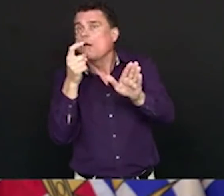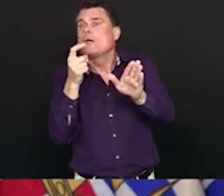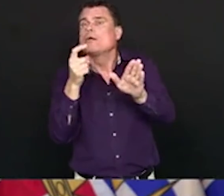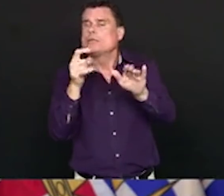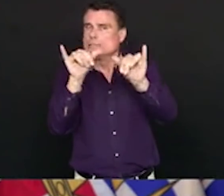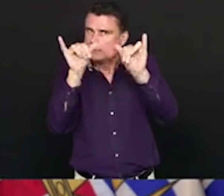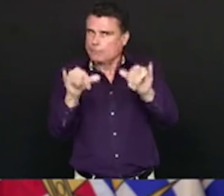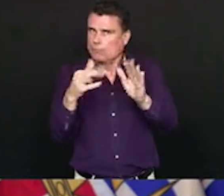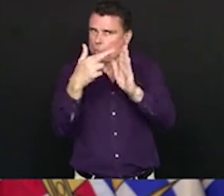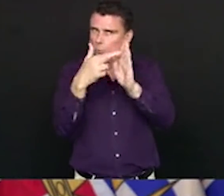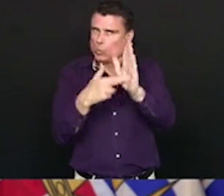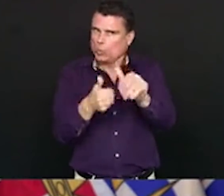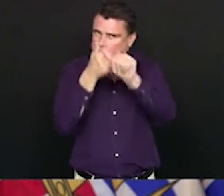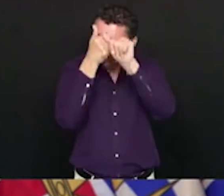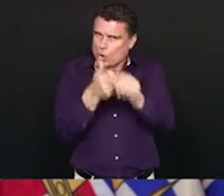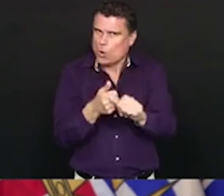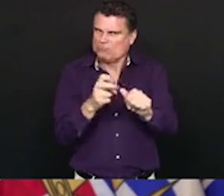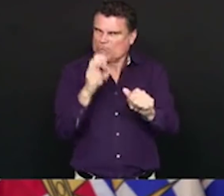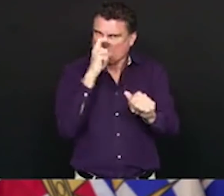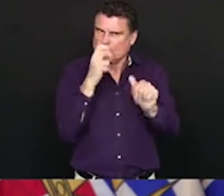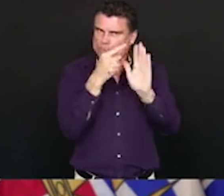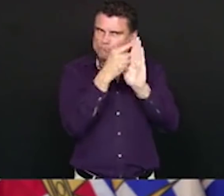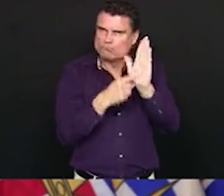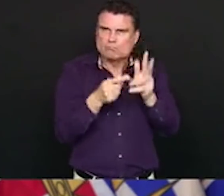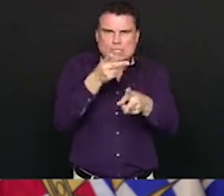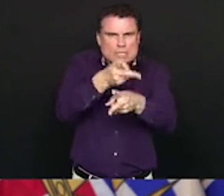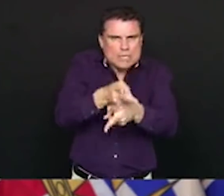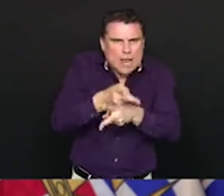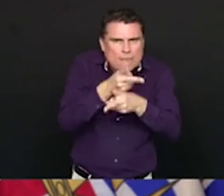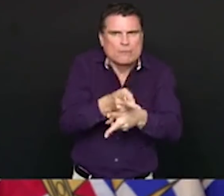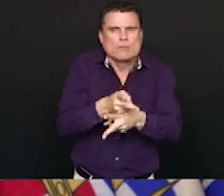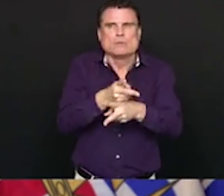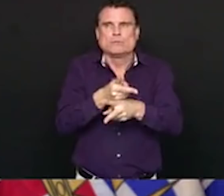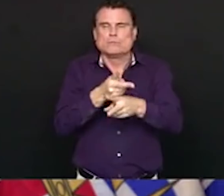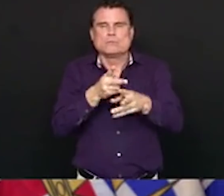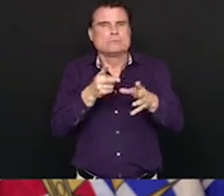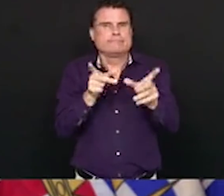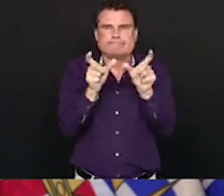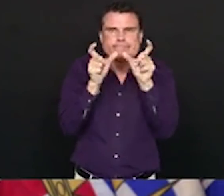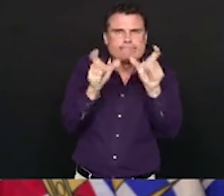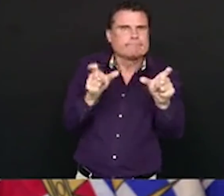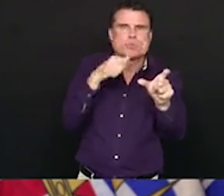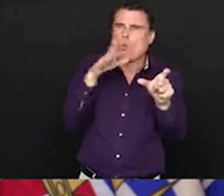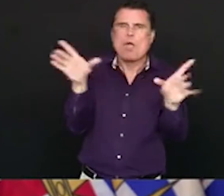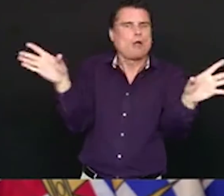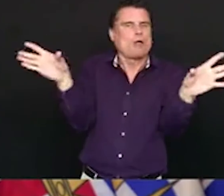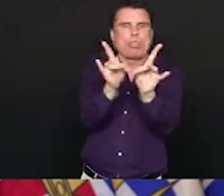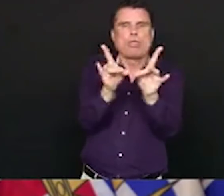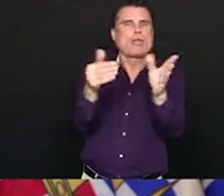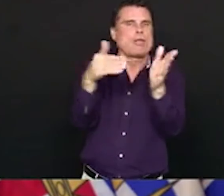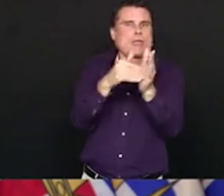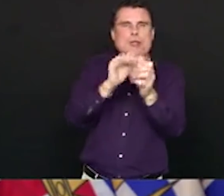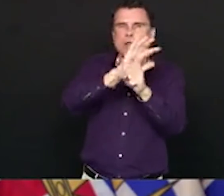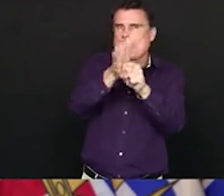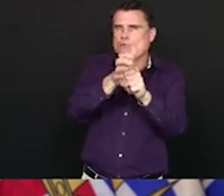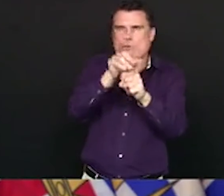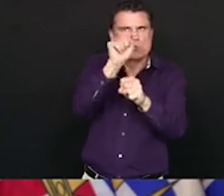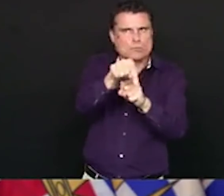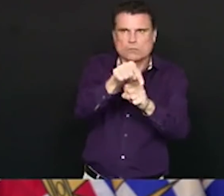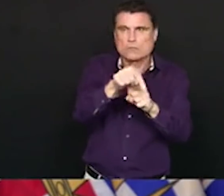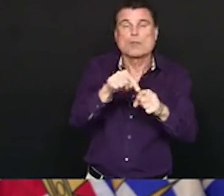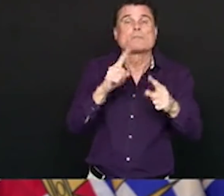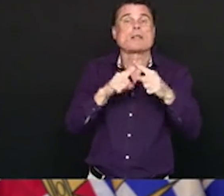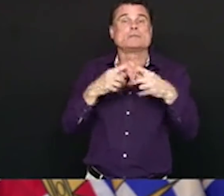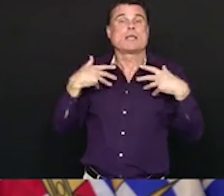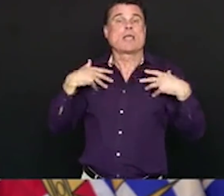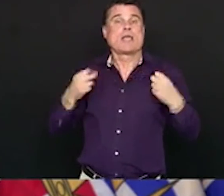to connect in communities. We'll also be looking at the health system. So how do we restart those pieces of the health system that we have put on hold